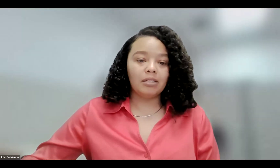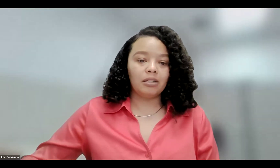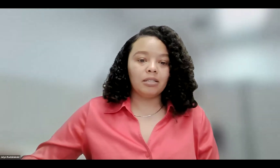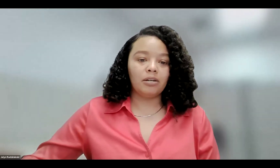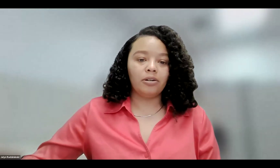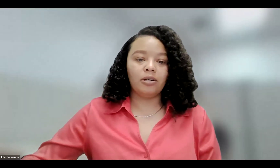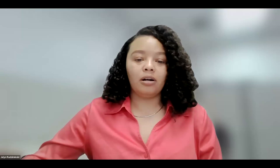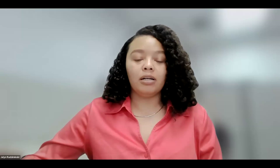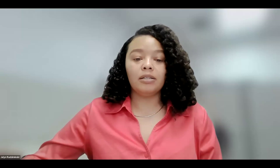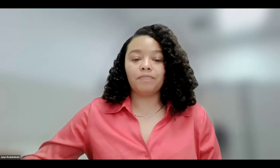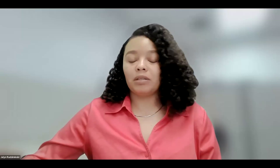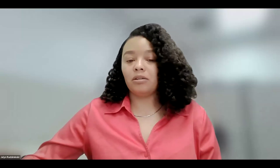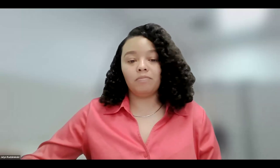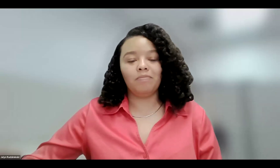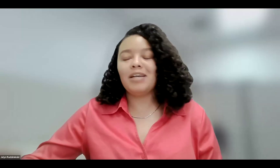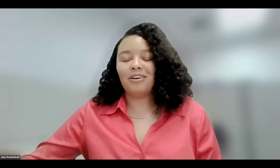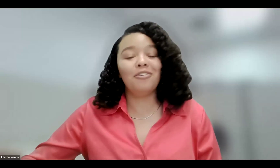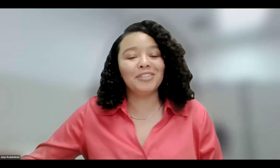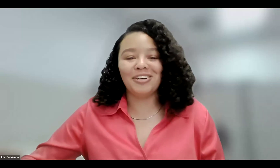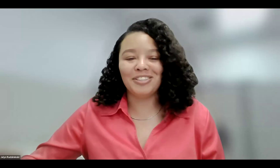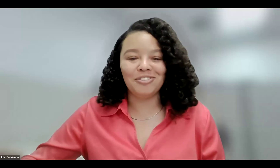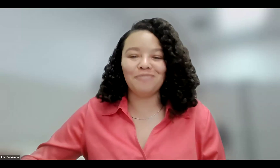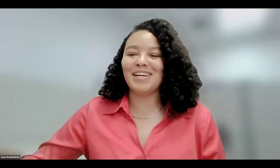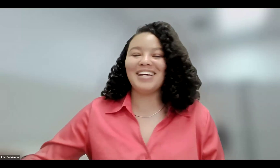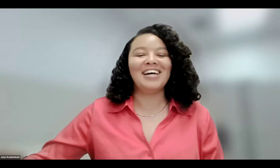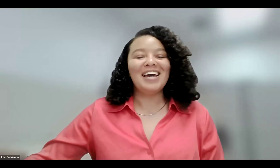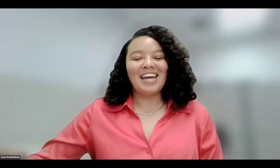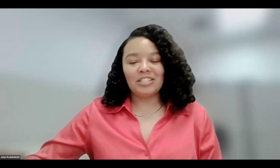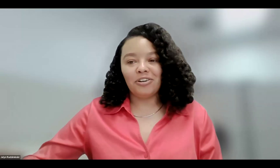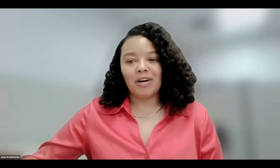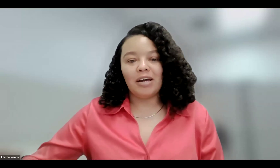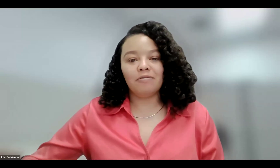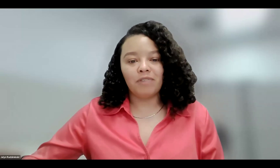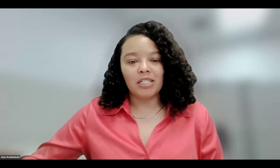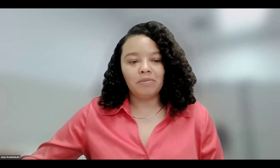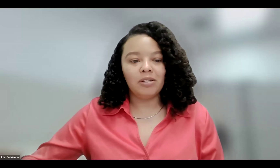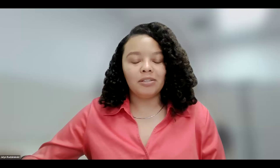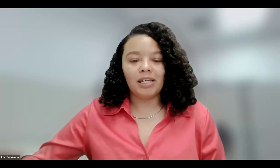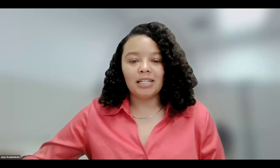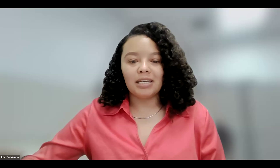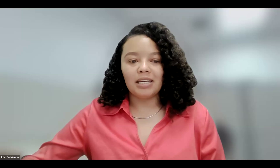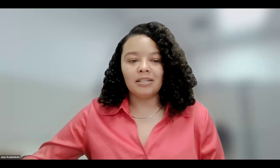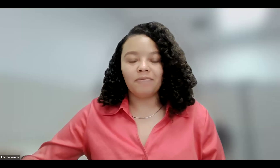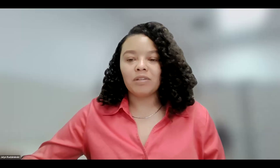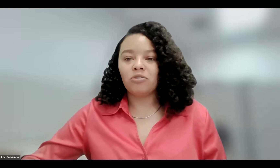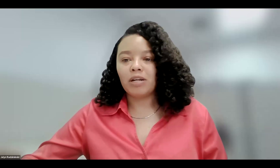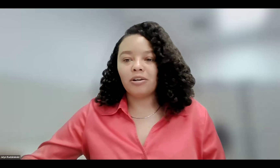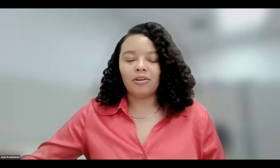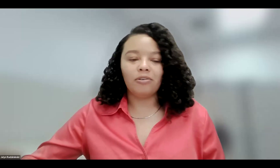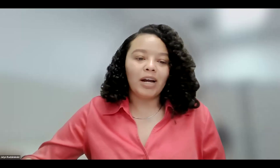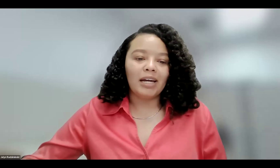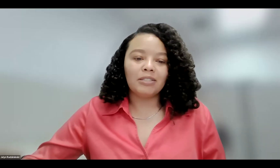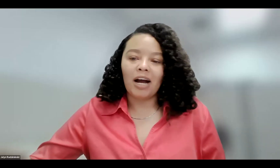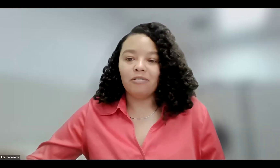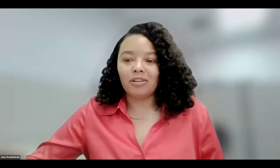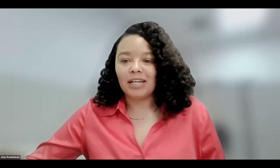the Bazelon Center on almost all social media: Instagram, Facebook, LinkedIn, Twitter,